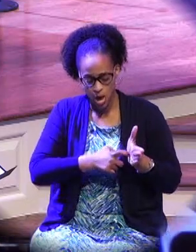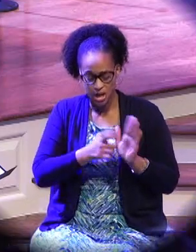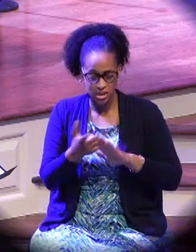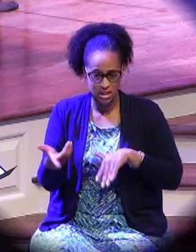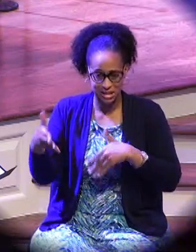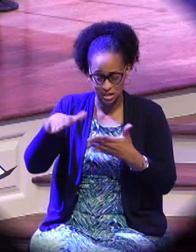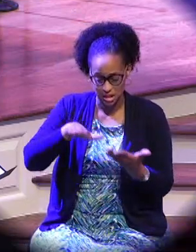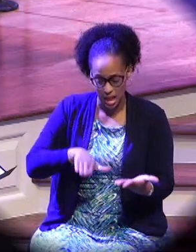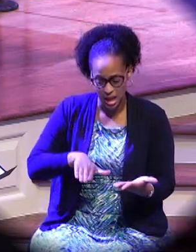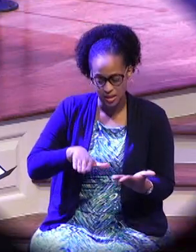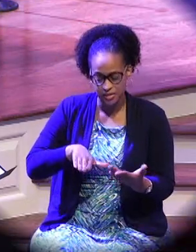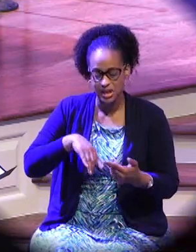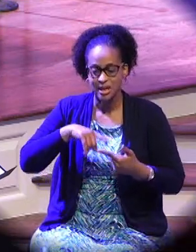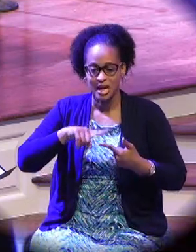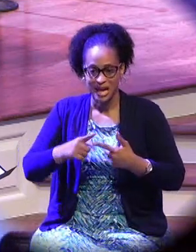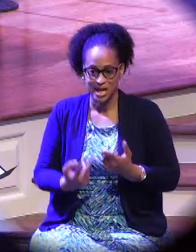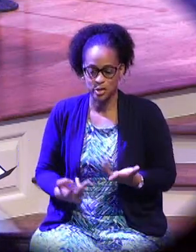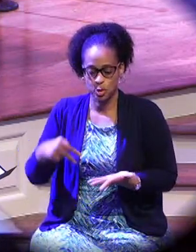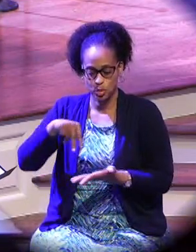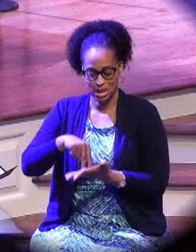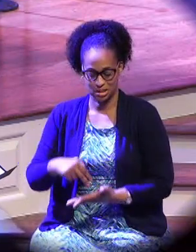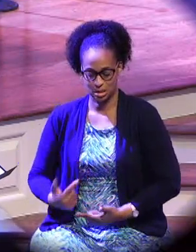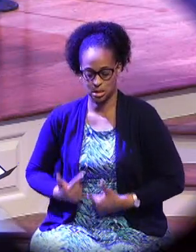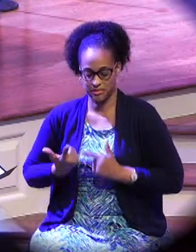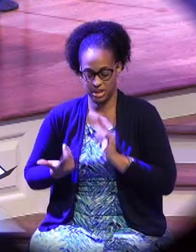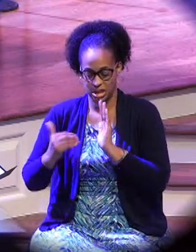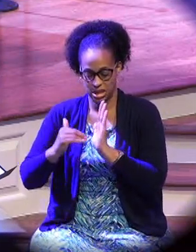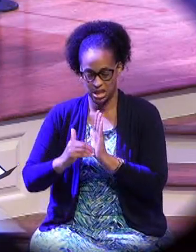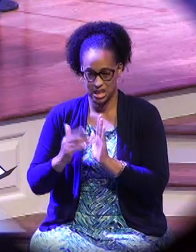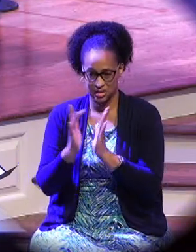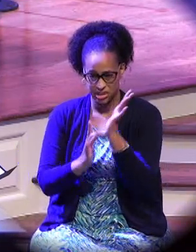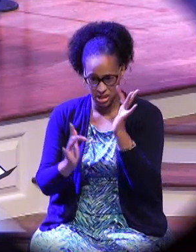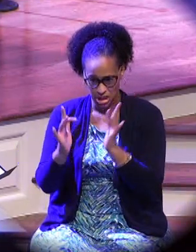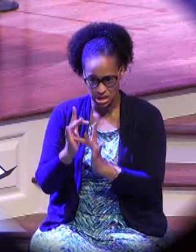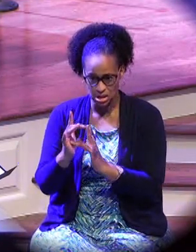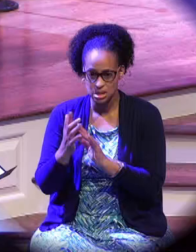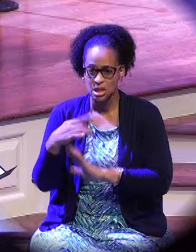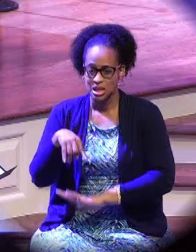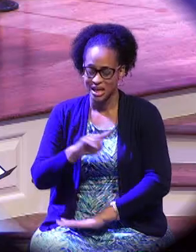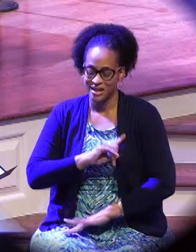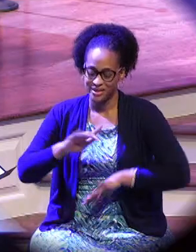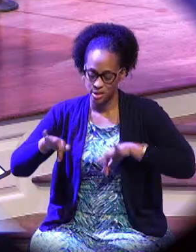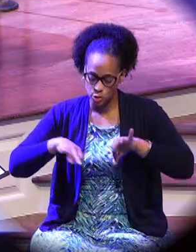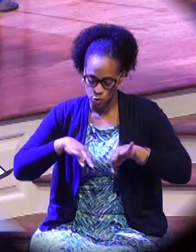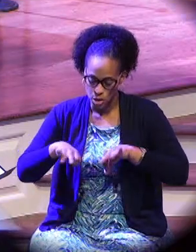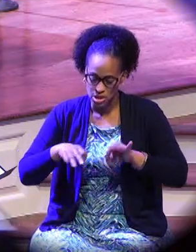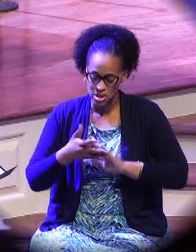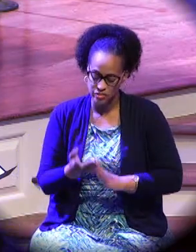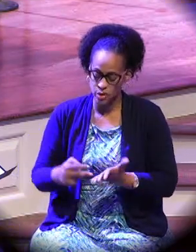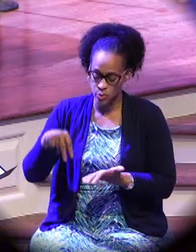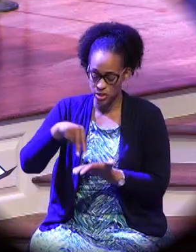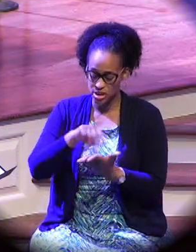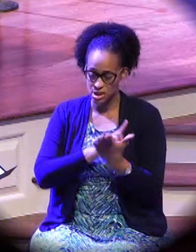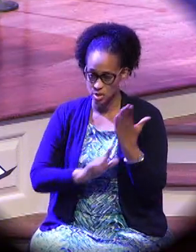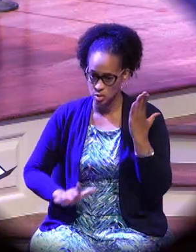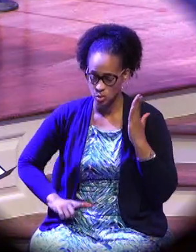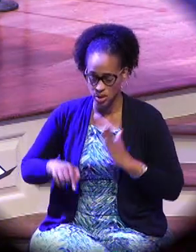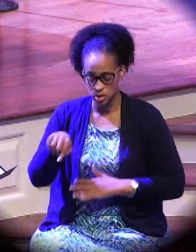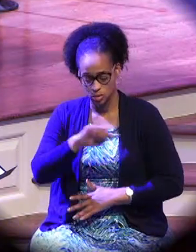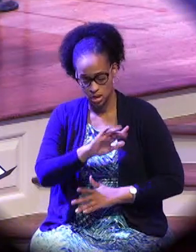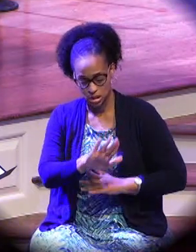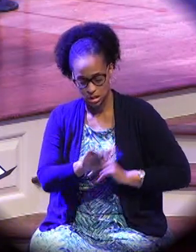death and resurrection of Jesus, and actually the instruction of the risen Lord to his